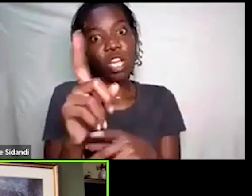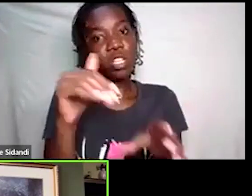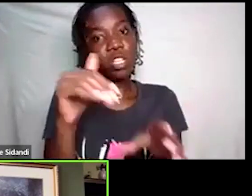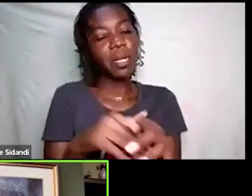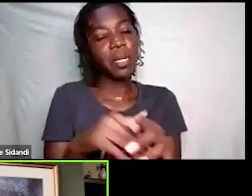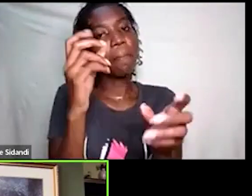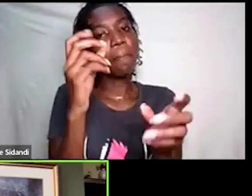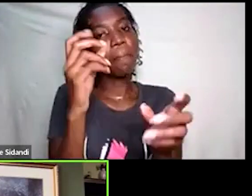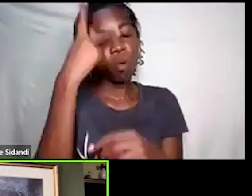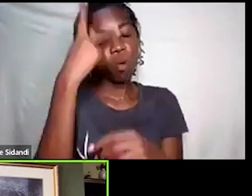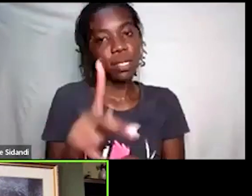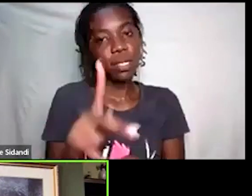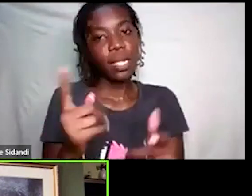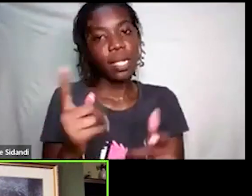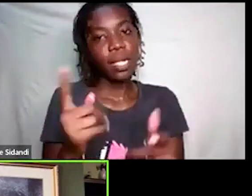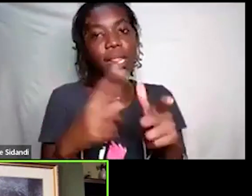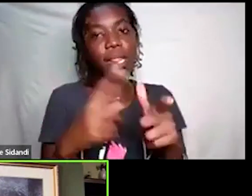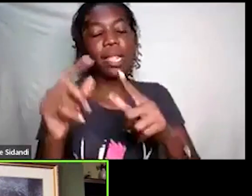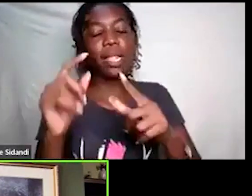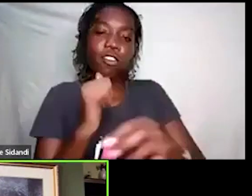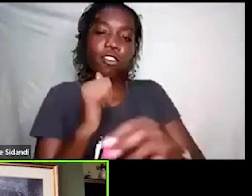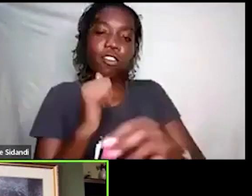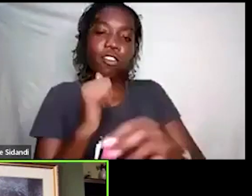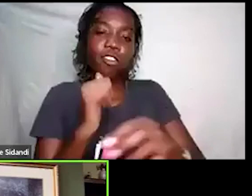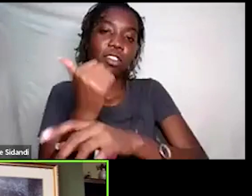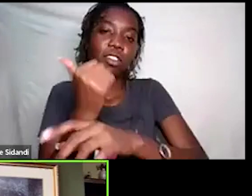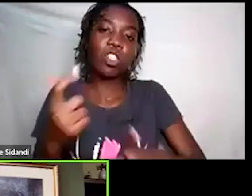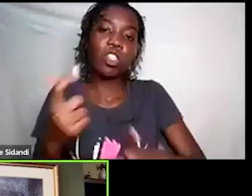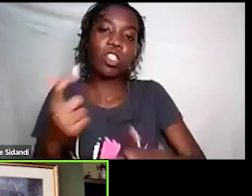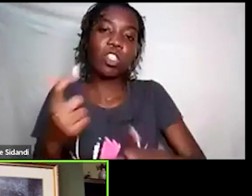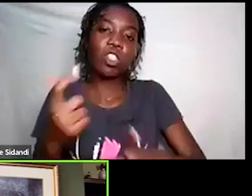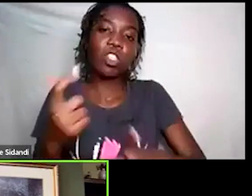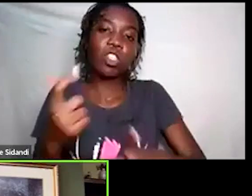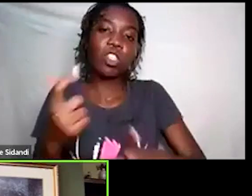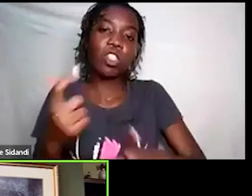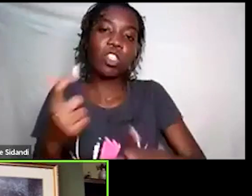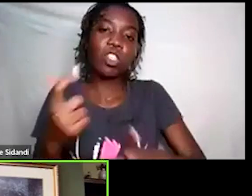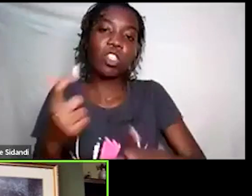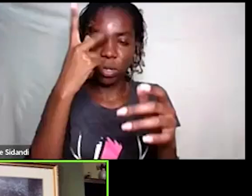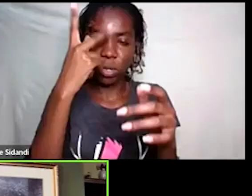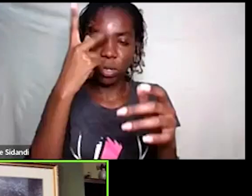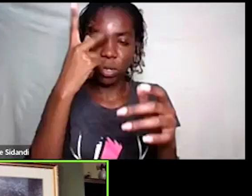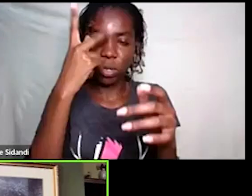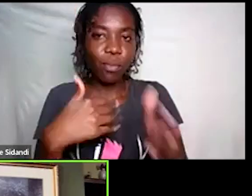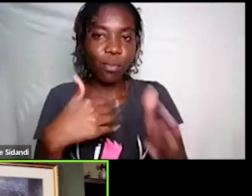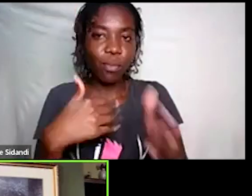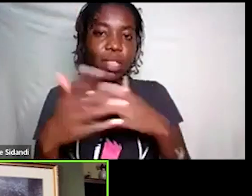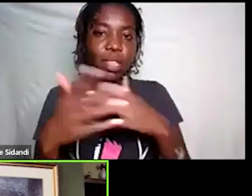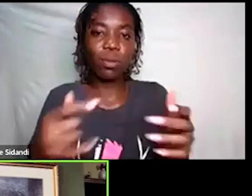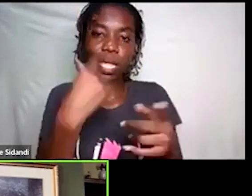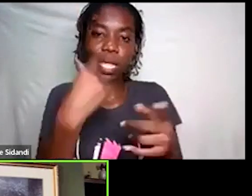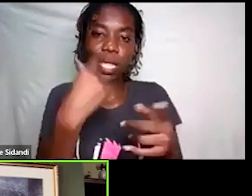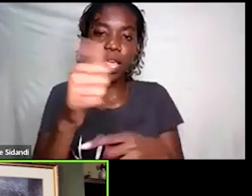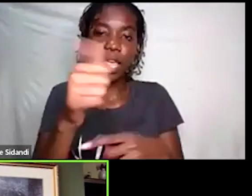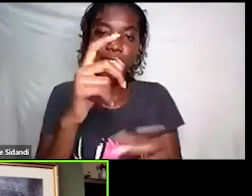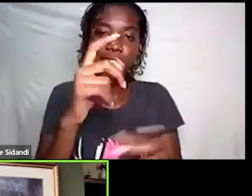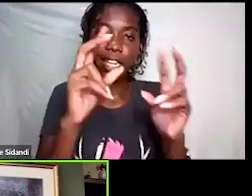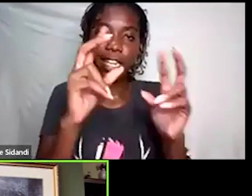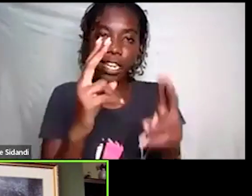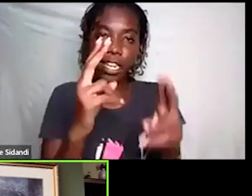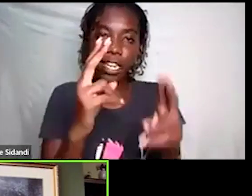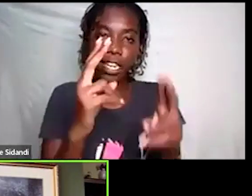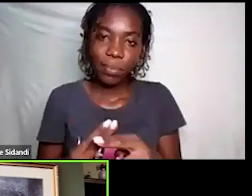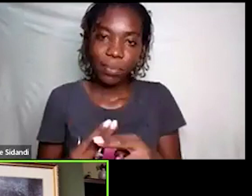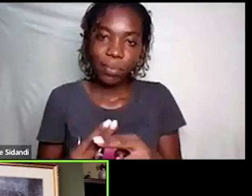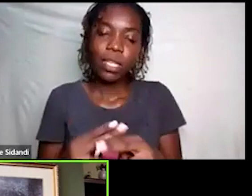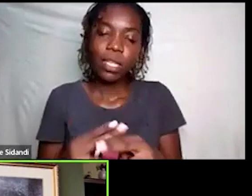authority, you can go and question what the policy says without mentioning any names. Do not mention names. You just say, I'm just curiously